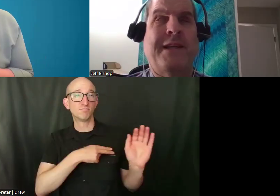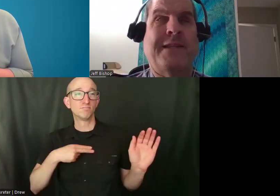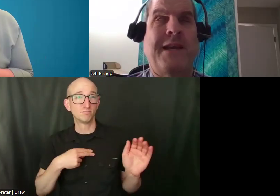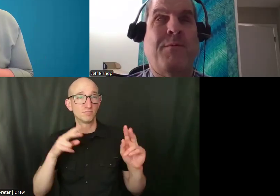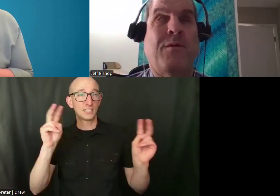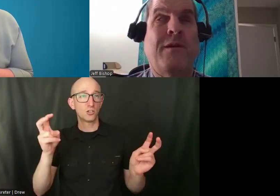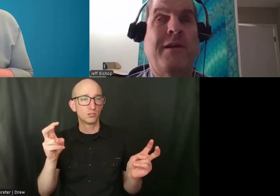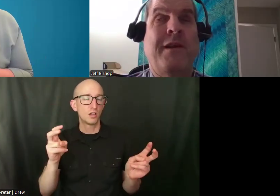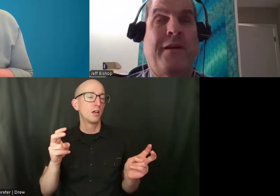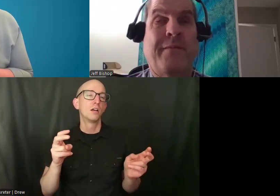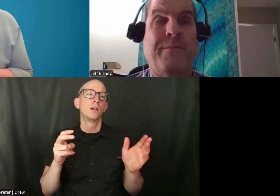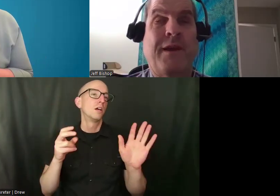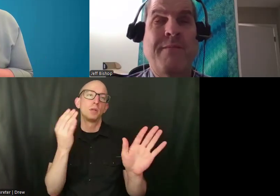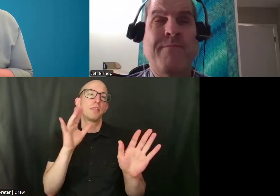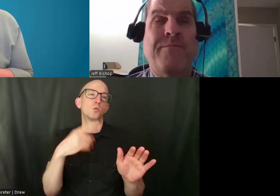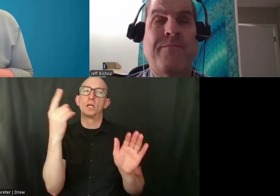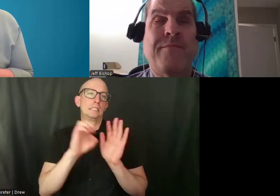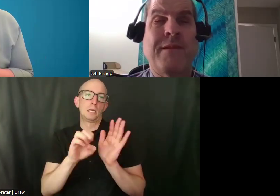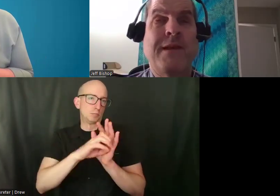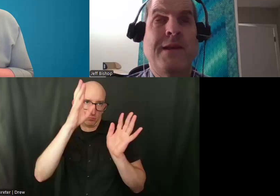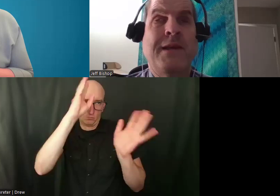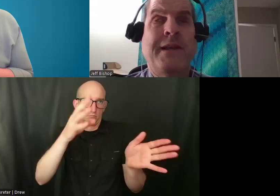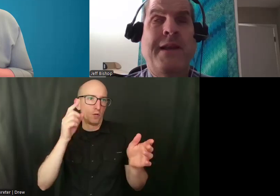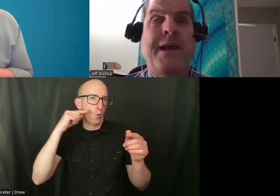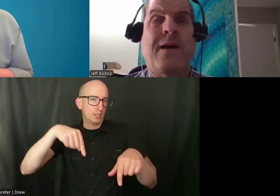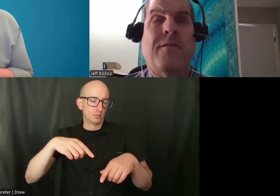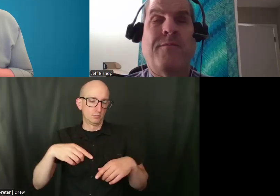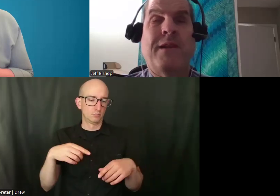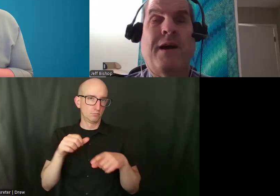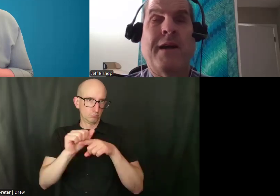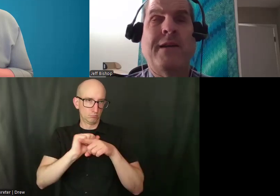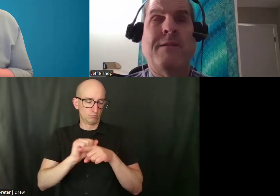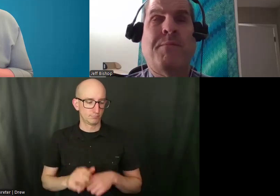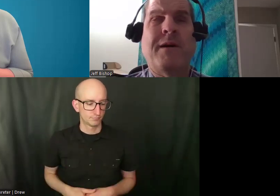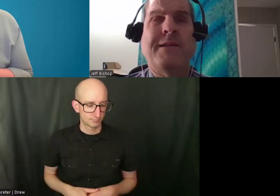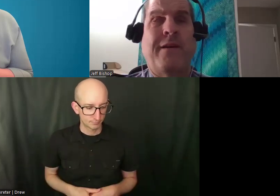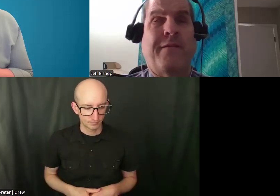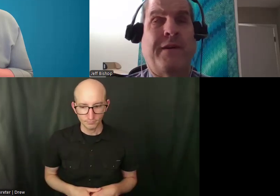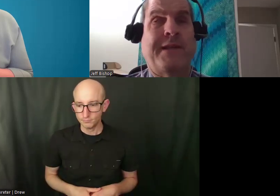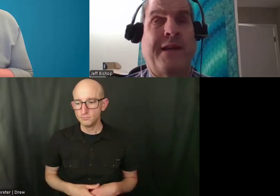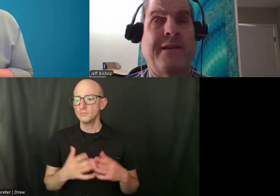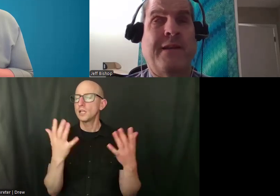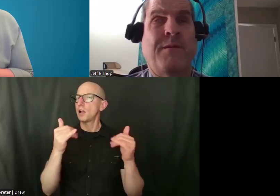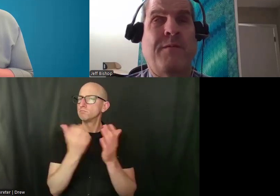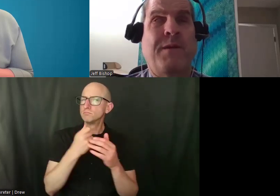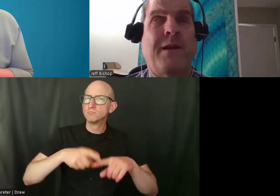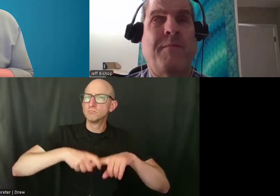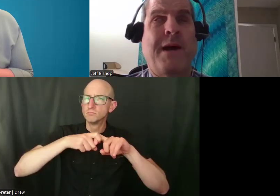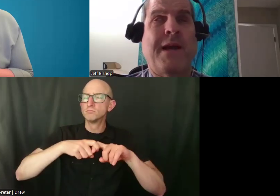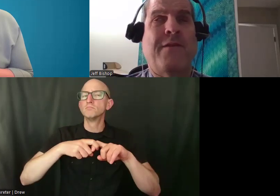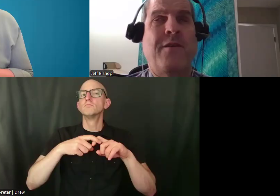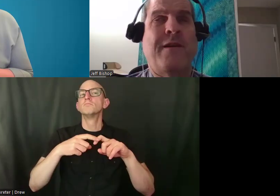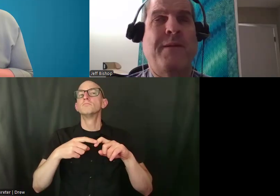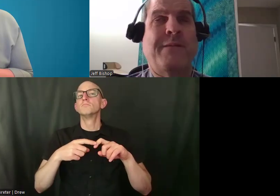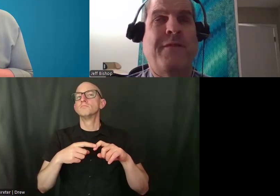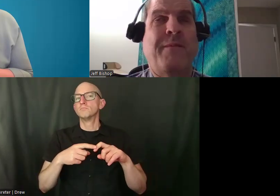as an example here. Okay. Now, I'm going to pause here for a second, and then when we come back